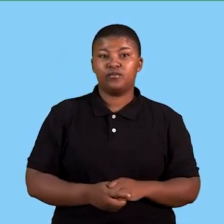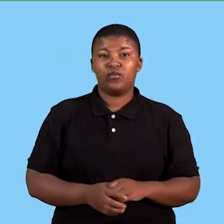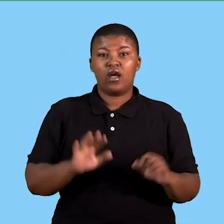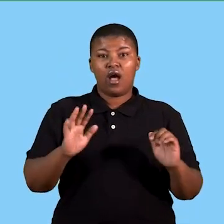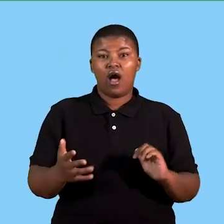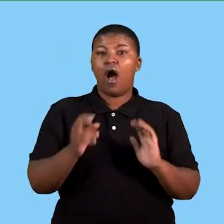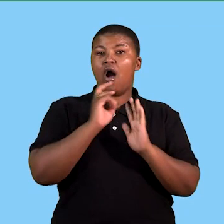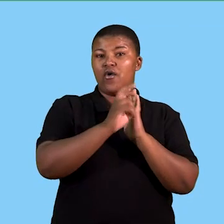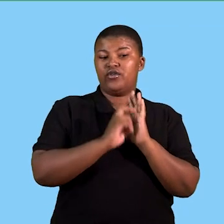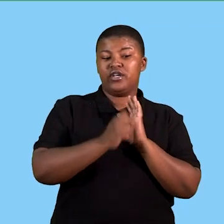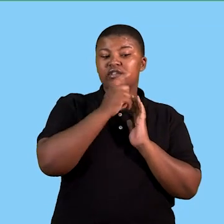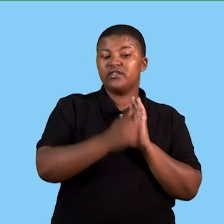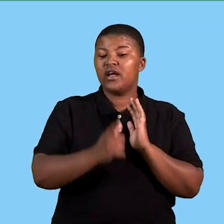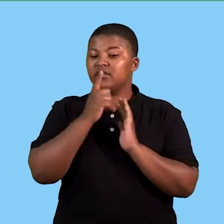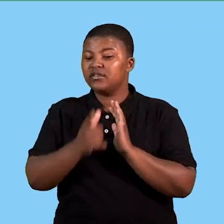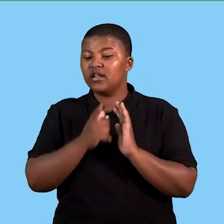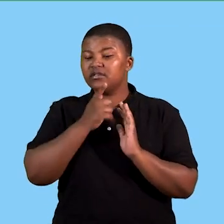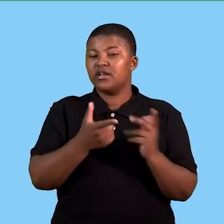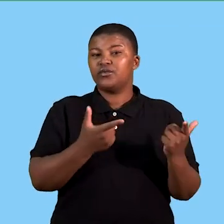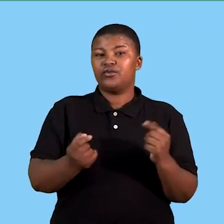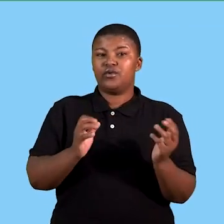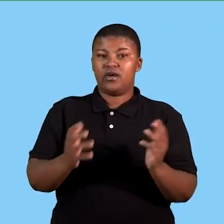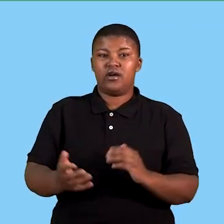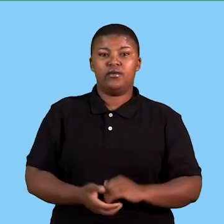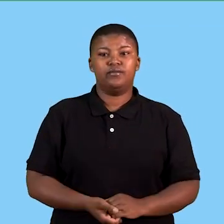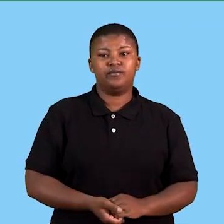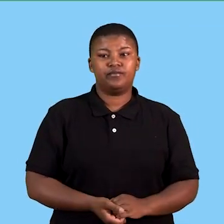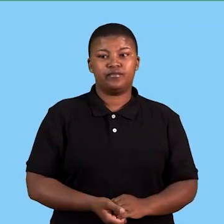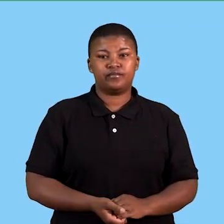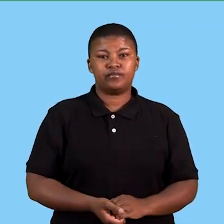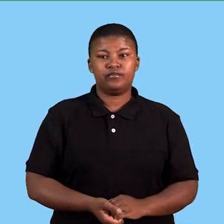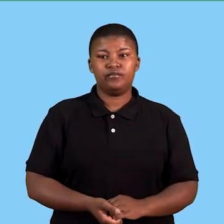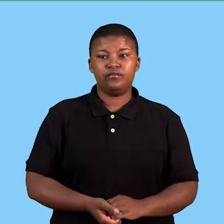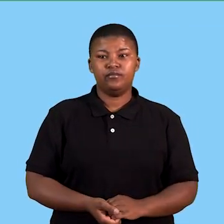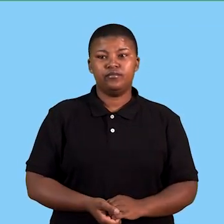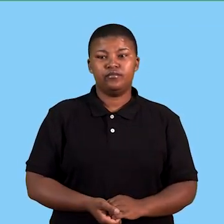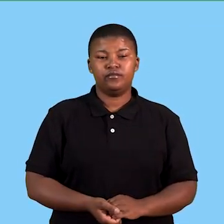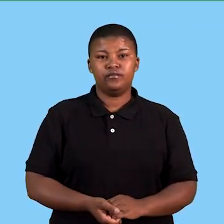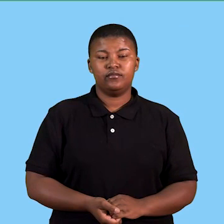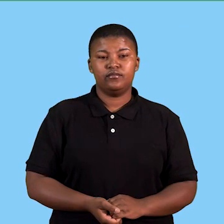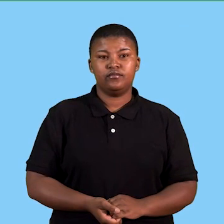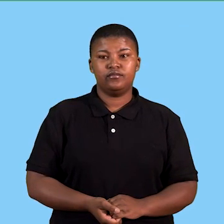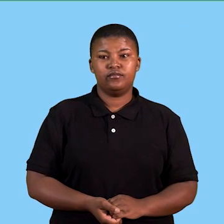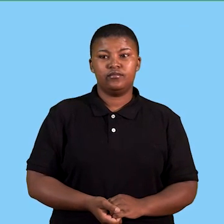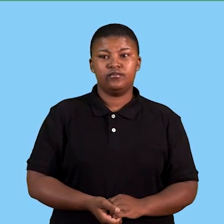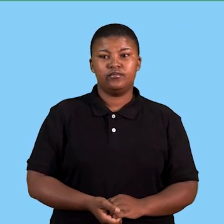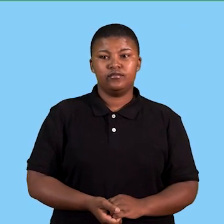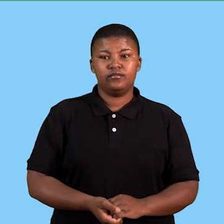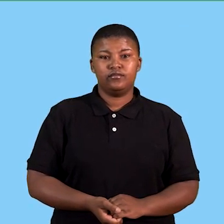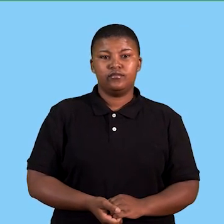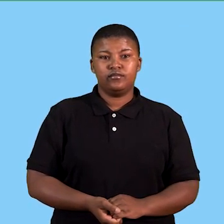how instructions are given from one level to the next. So this is our term,